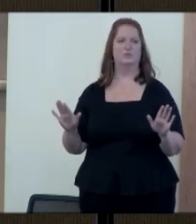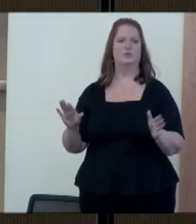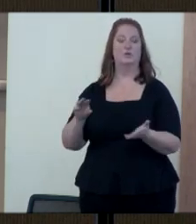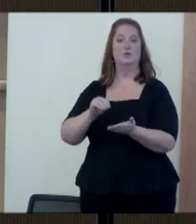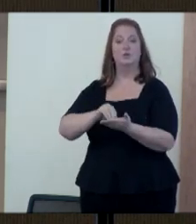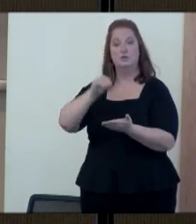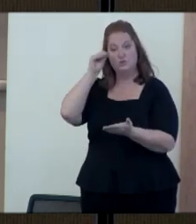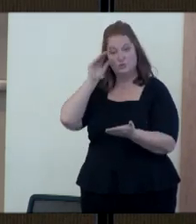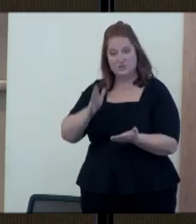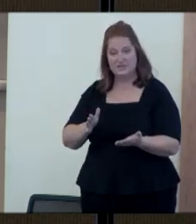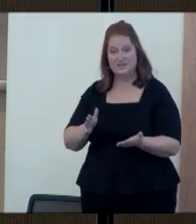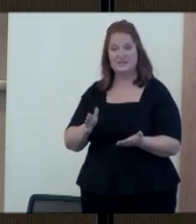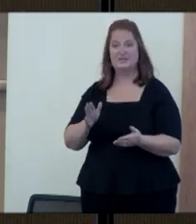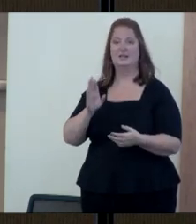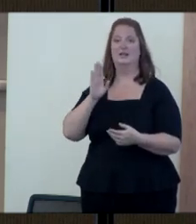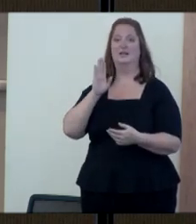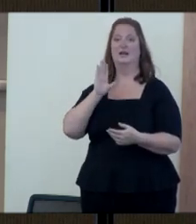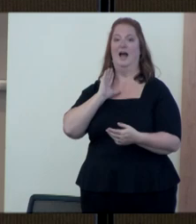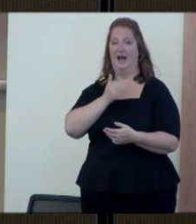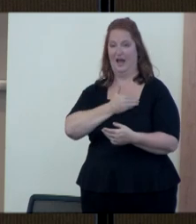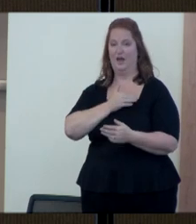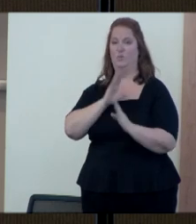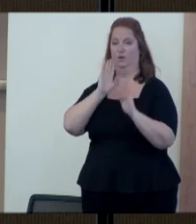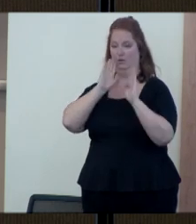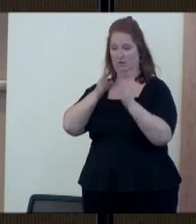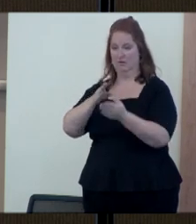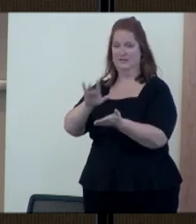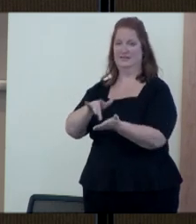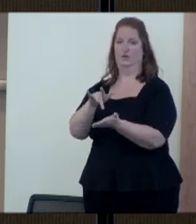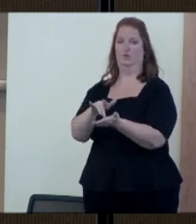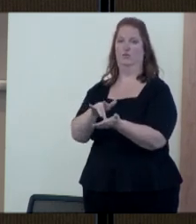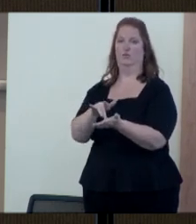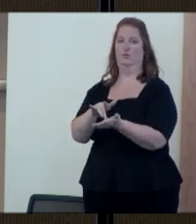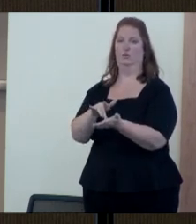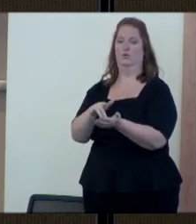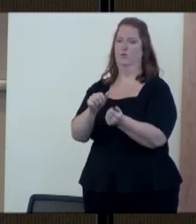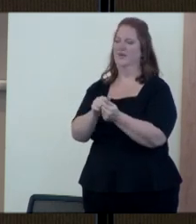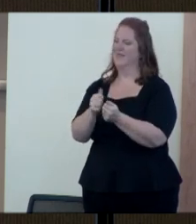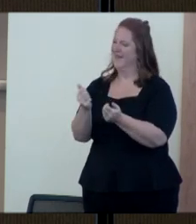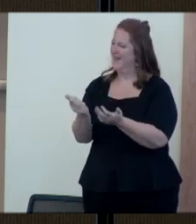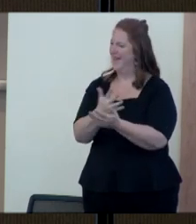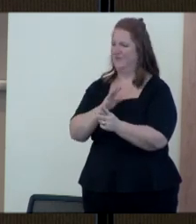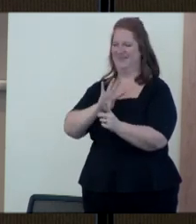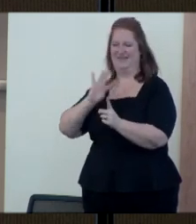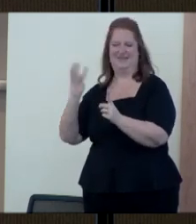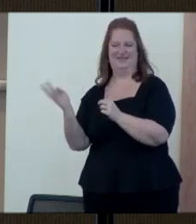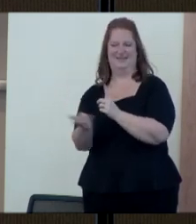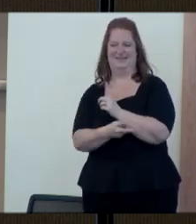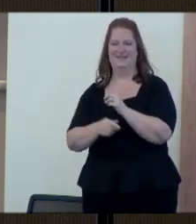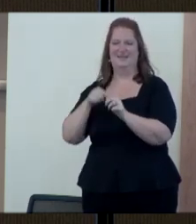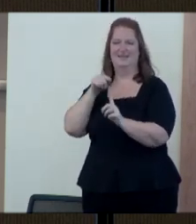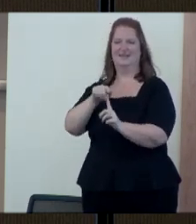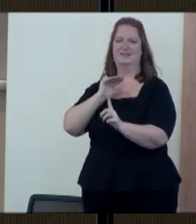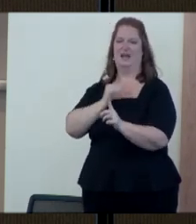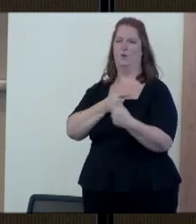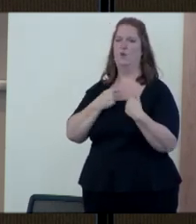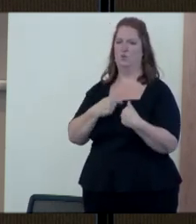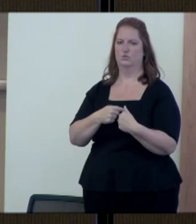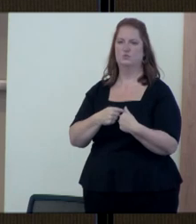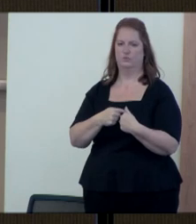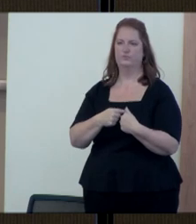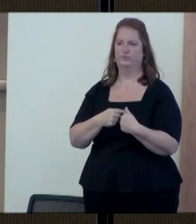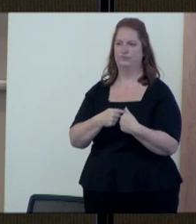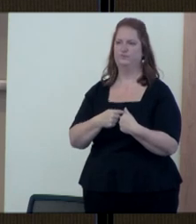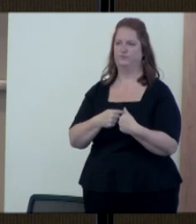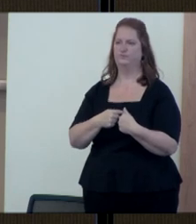Students will be at the center of where we're going with everything I just talked about because they're at the heart of what we do. And